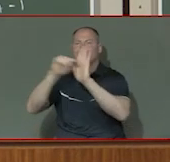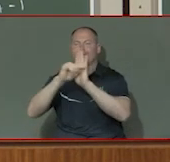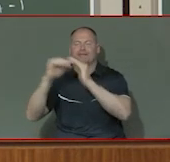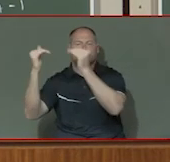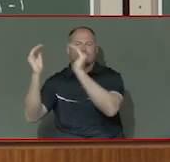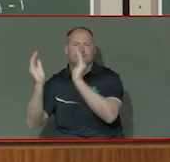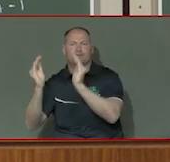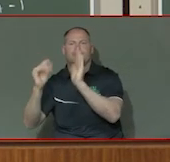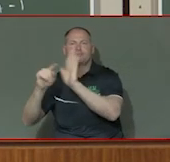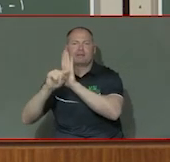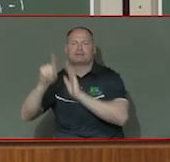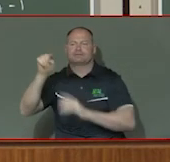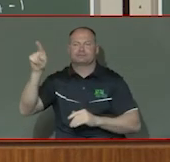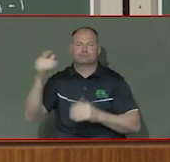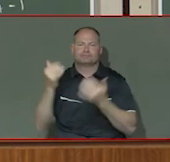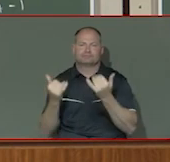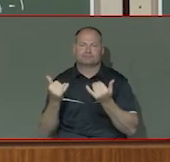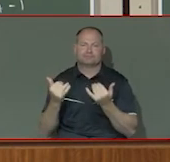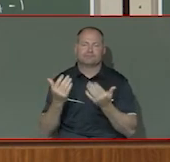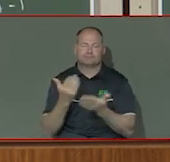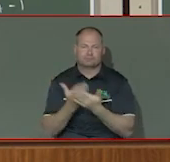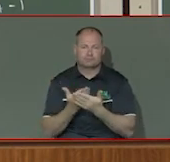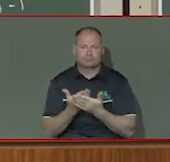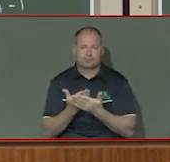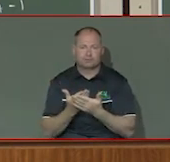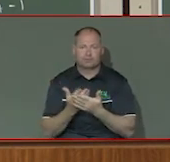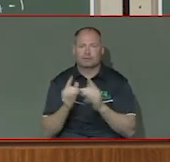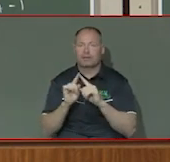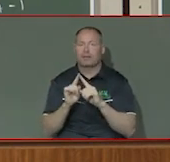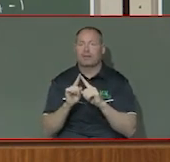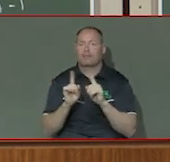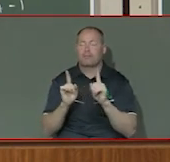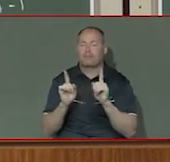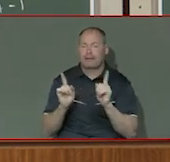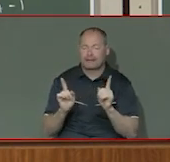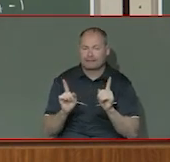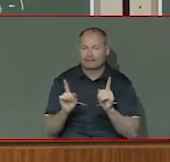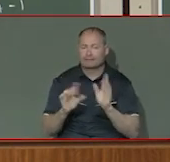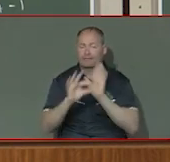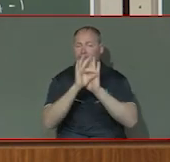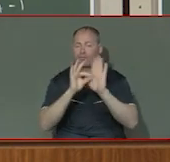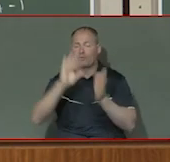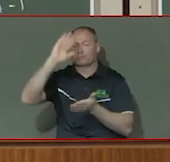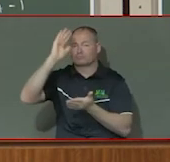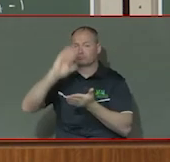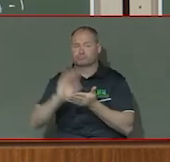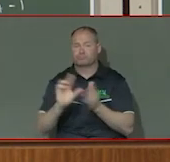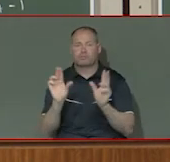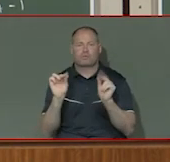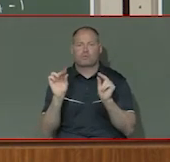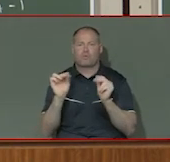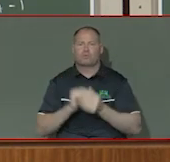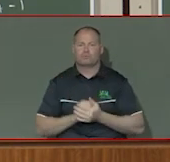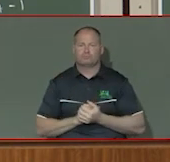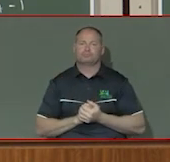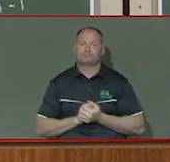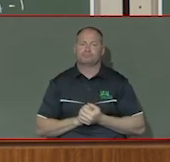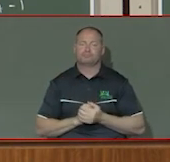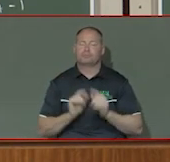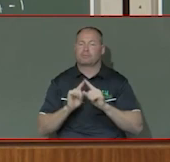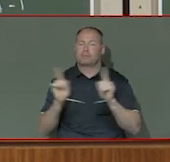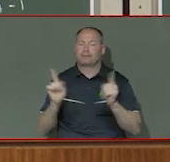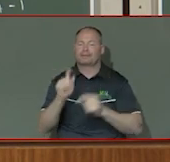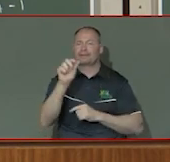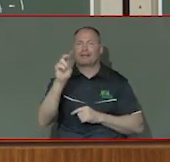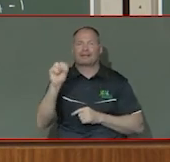minus theta, and the tan of negative an angle is negative the tan of the angle, so it's negative the tan of 360 degrees minus theta, but the tan of